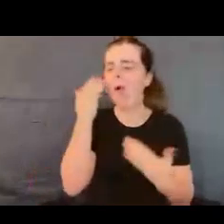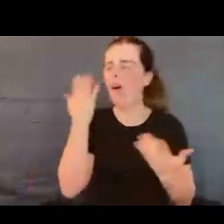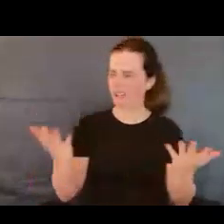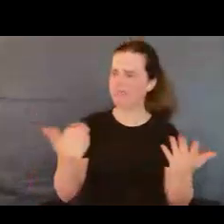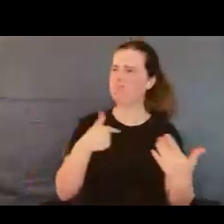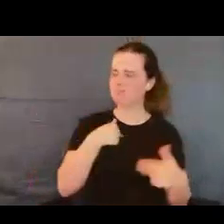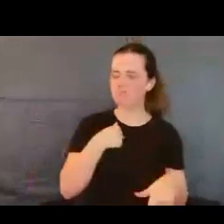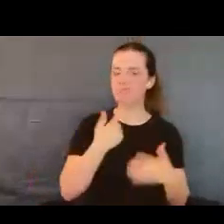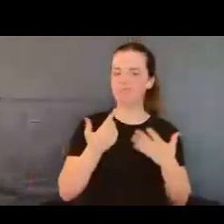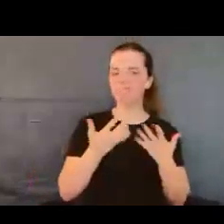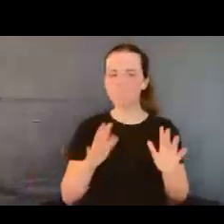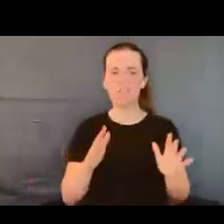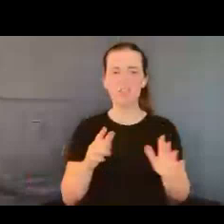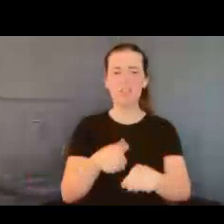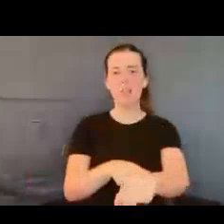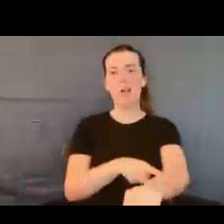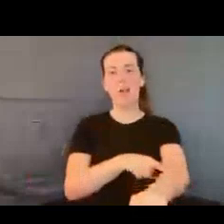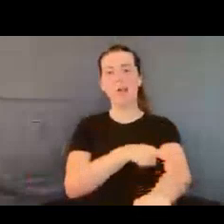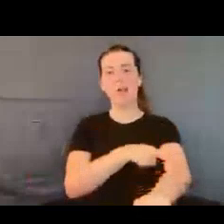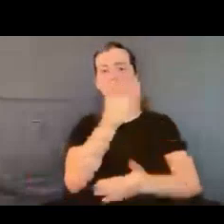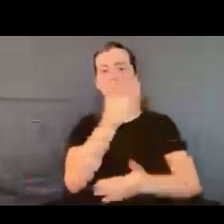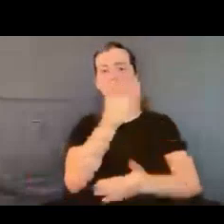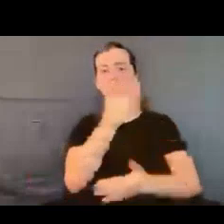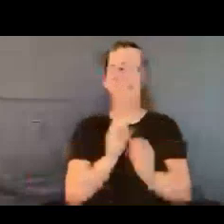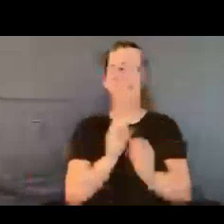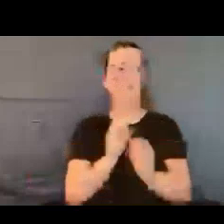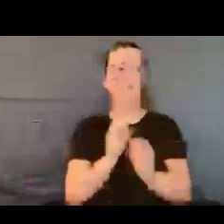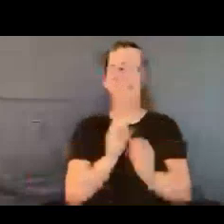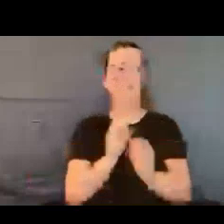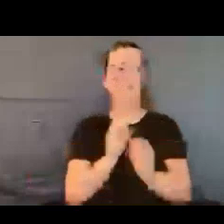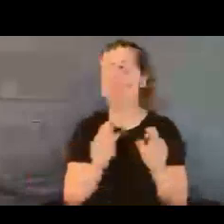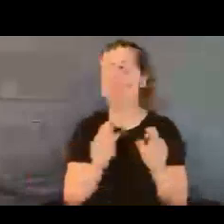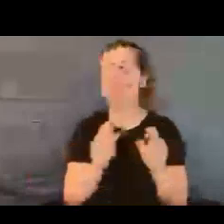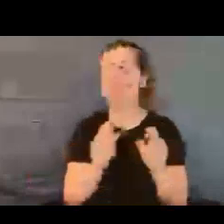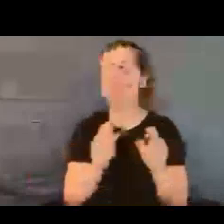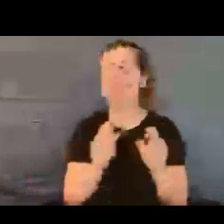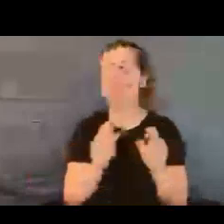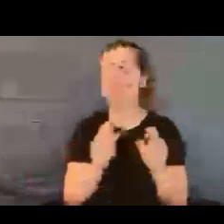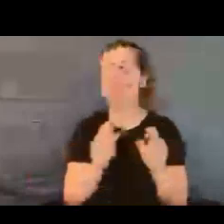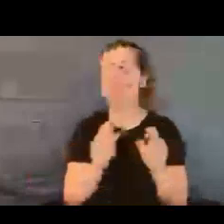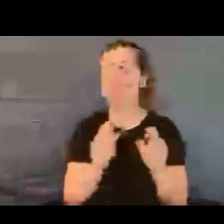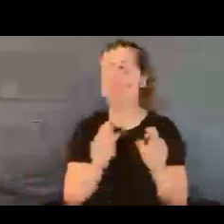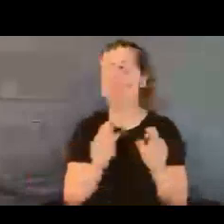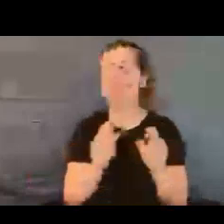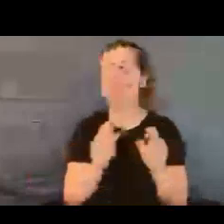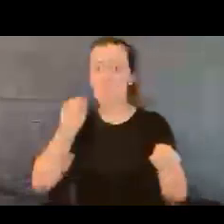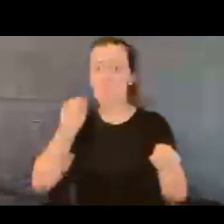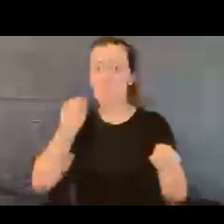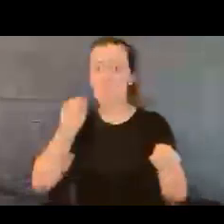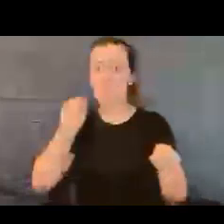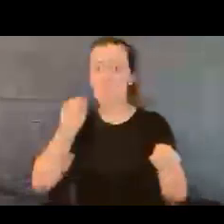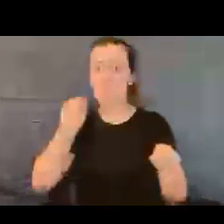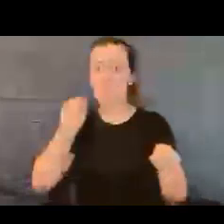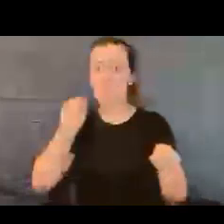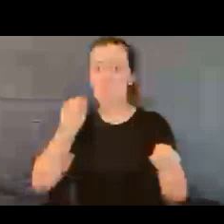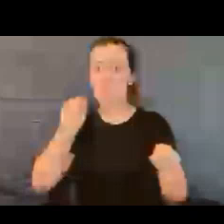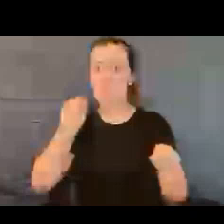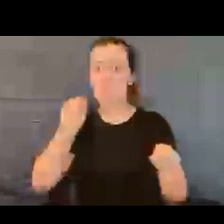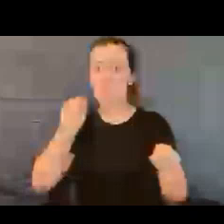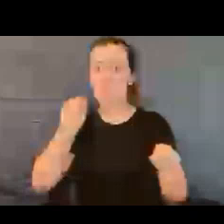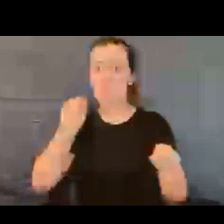long section where you kind of go without people for a little bit, without aid stations. So it's nice to get to Mineral Basin and get food, regroup before you